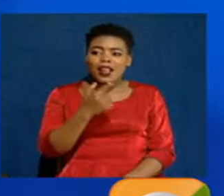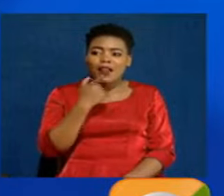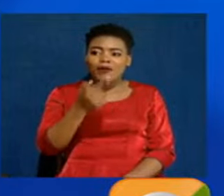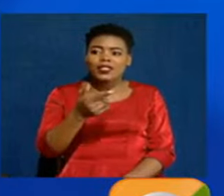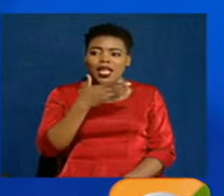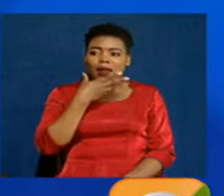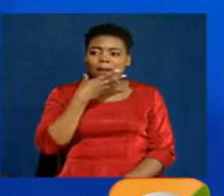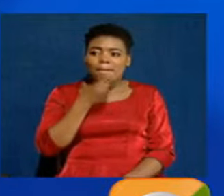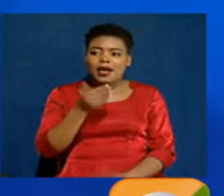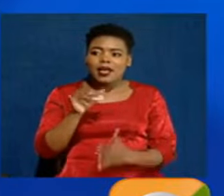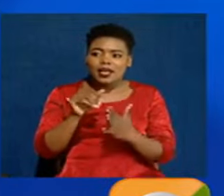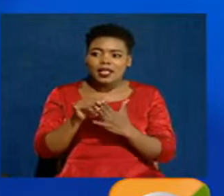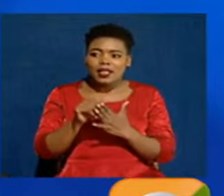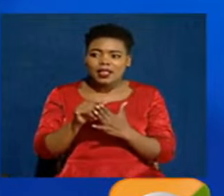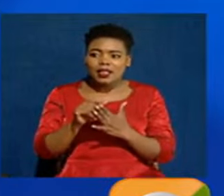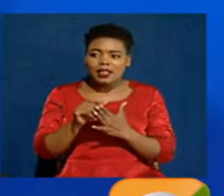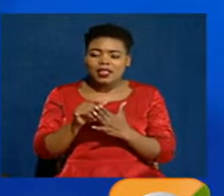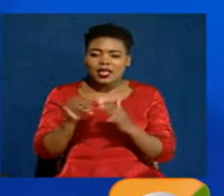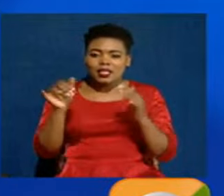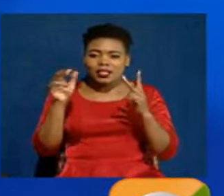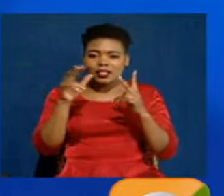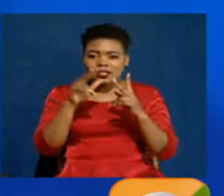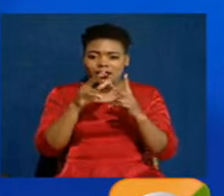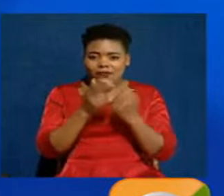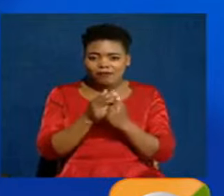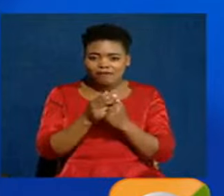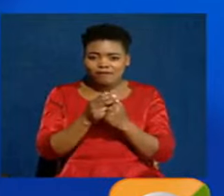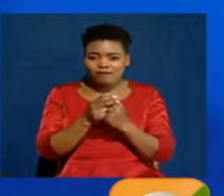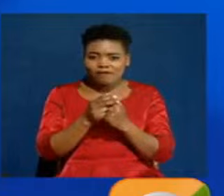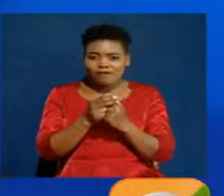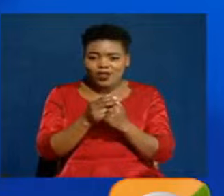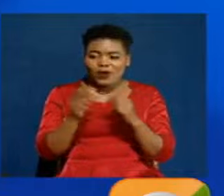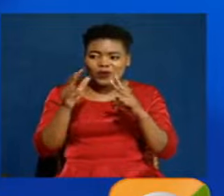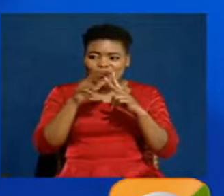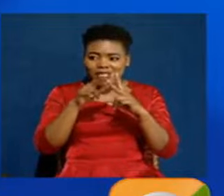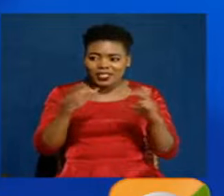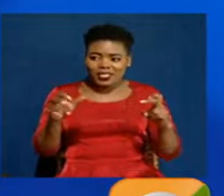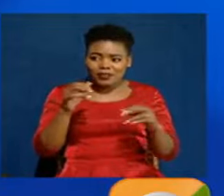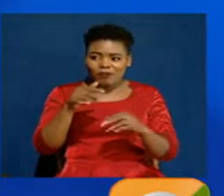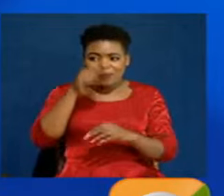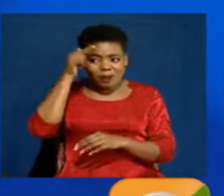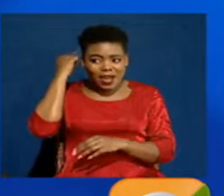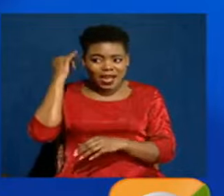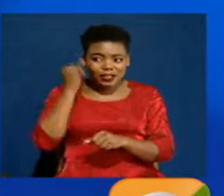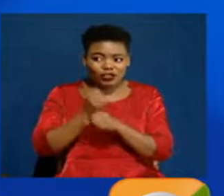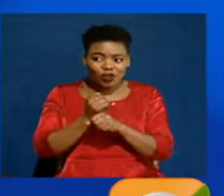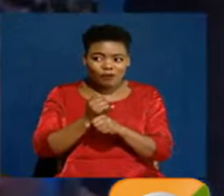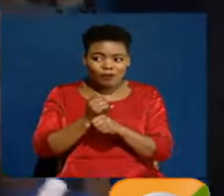Who's going to tell him that the job he's currently seeking might just be one of those black jobs?